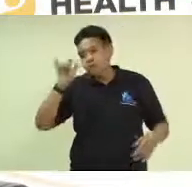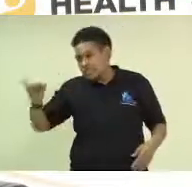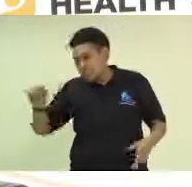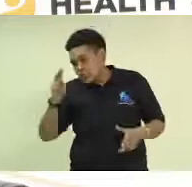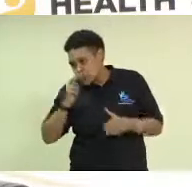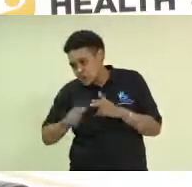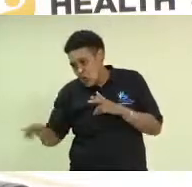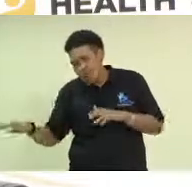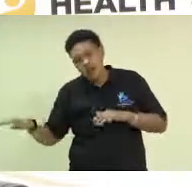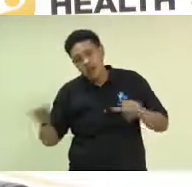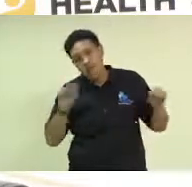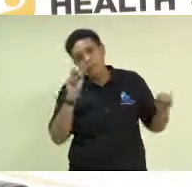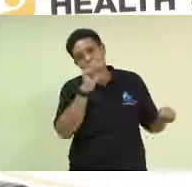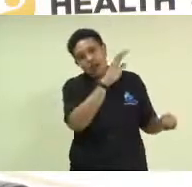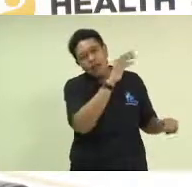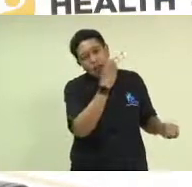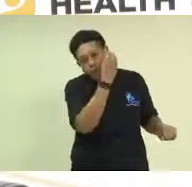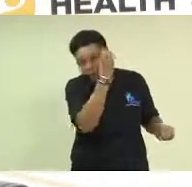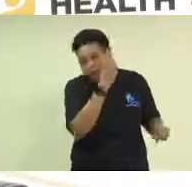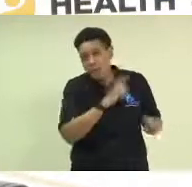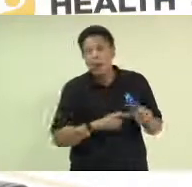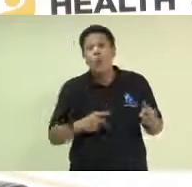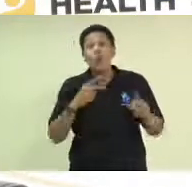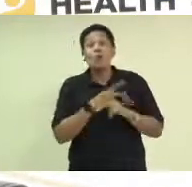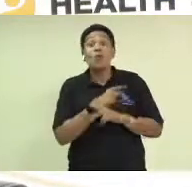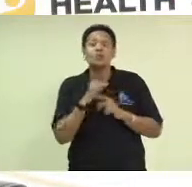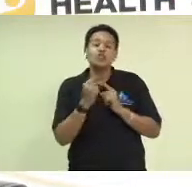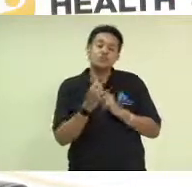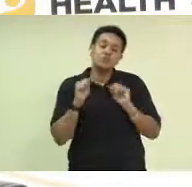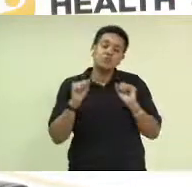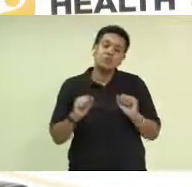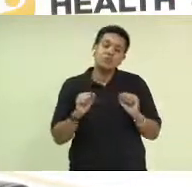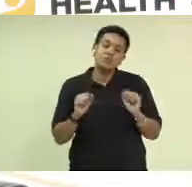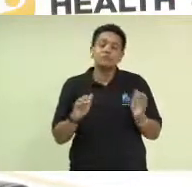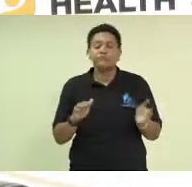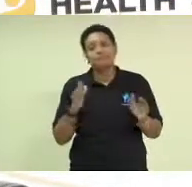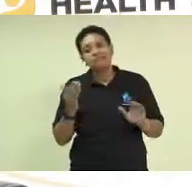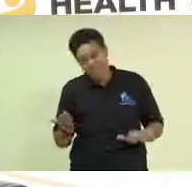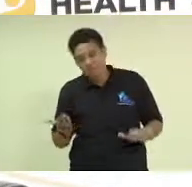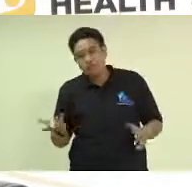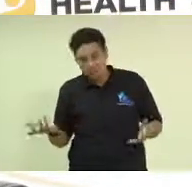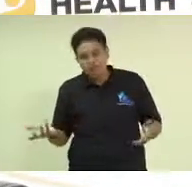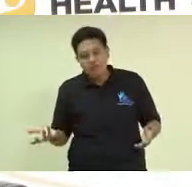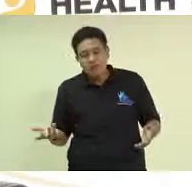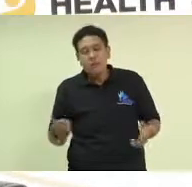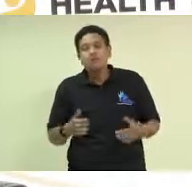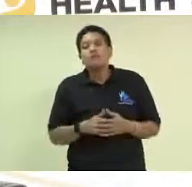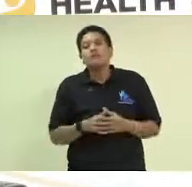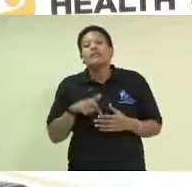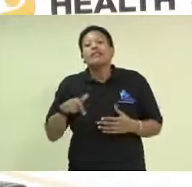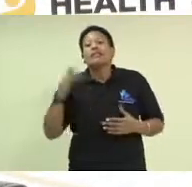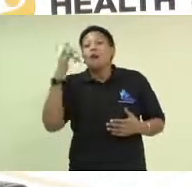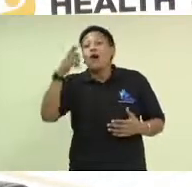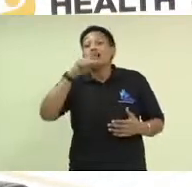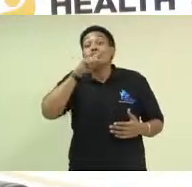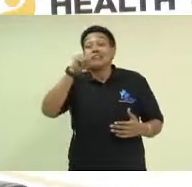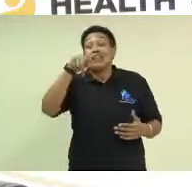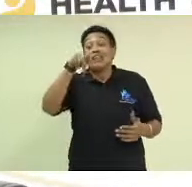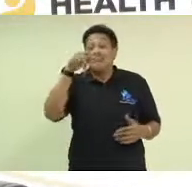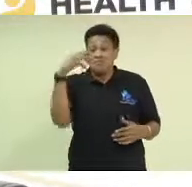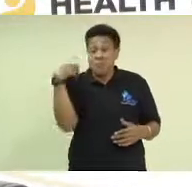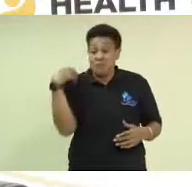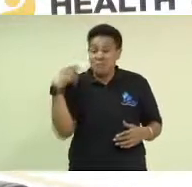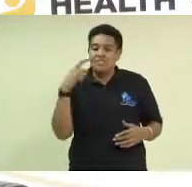hopefully back to their homes, but worst case scenario, to a final resting place. And this is why the PS